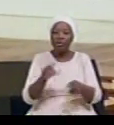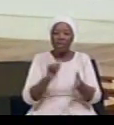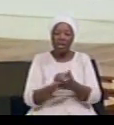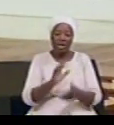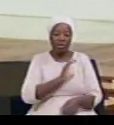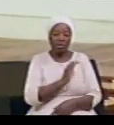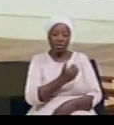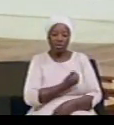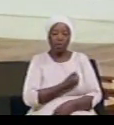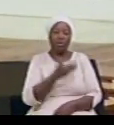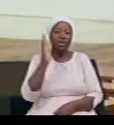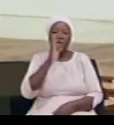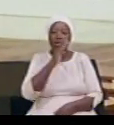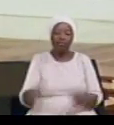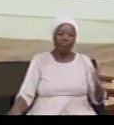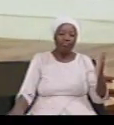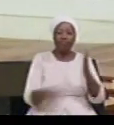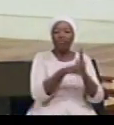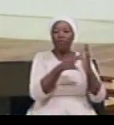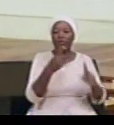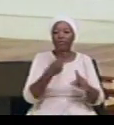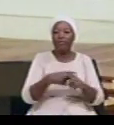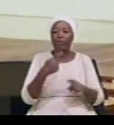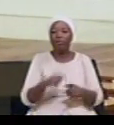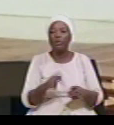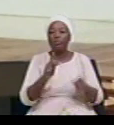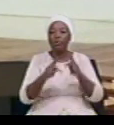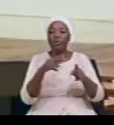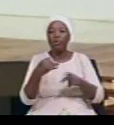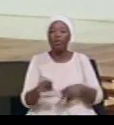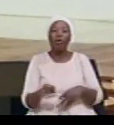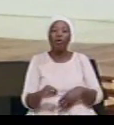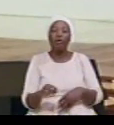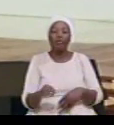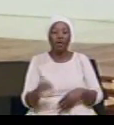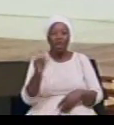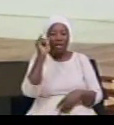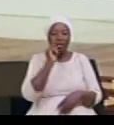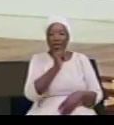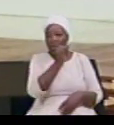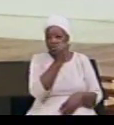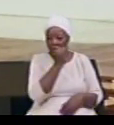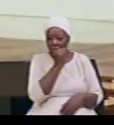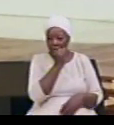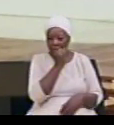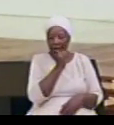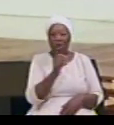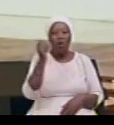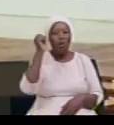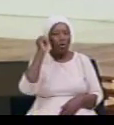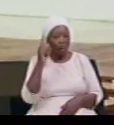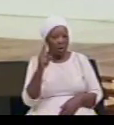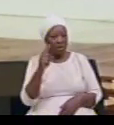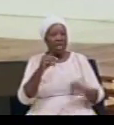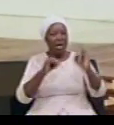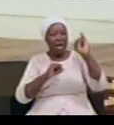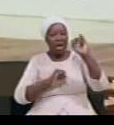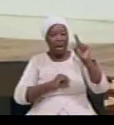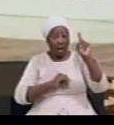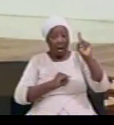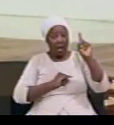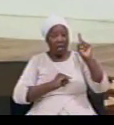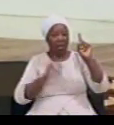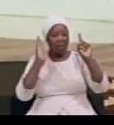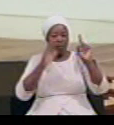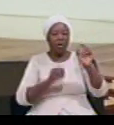the congregation of Israel. Understand? I will pass over you.